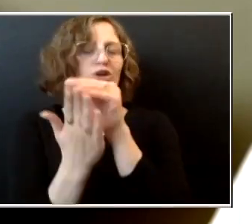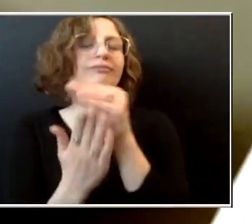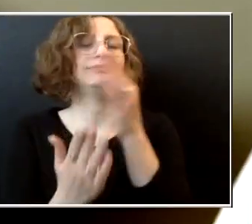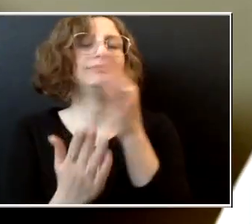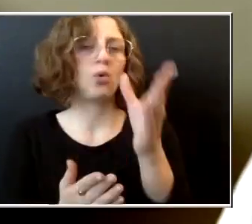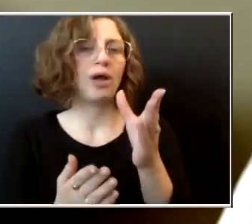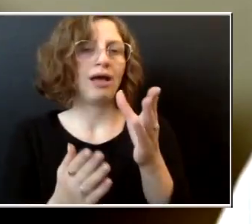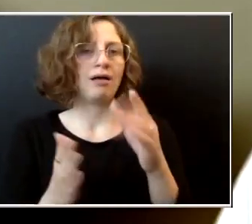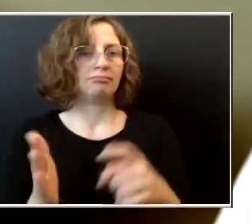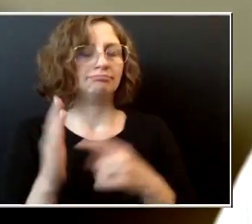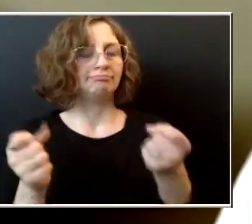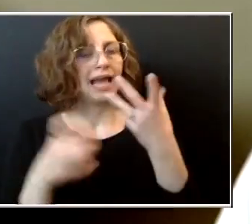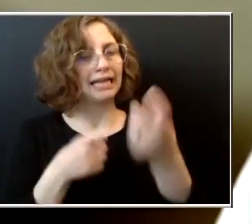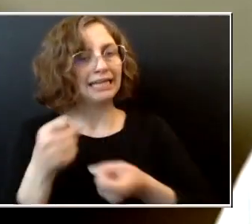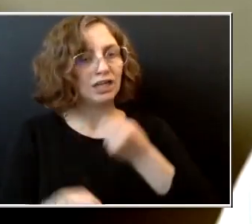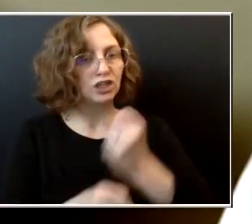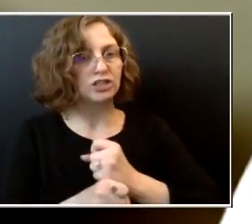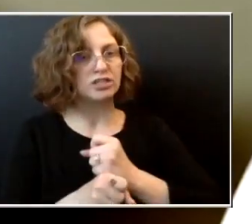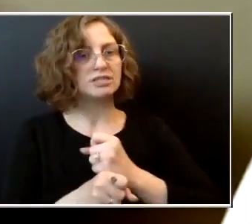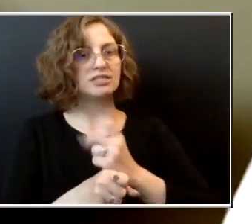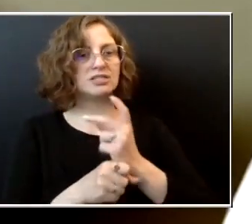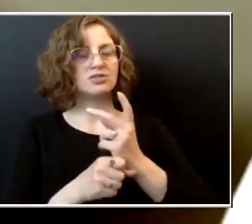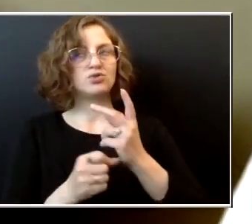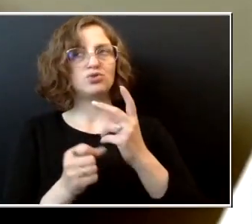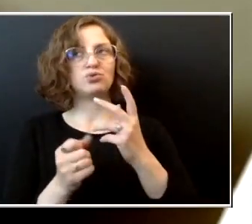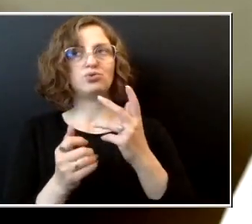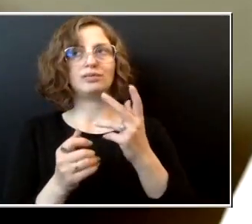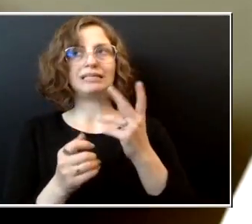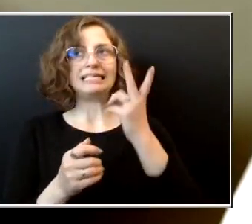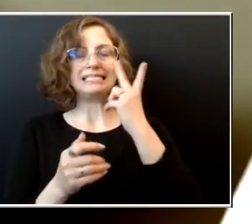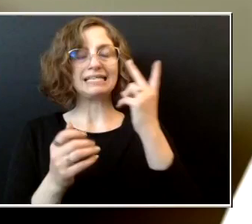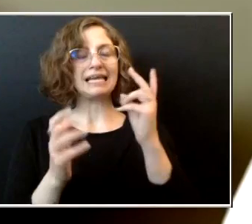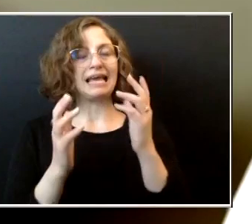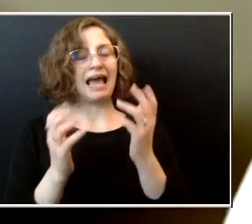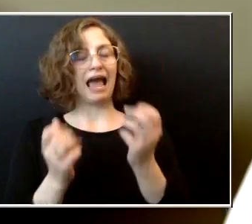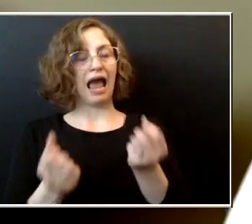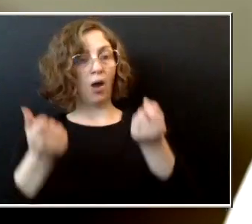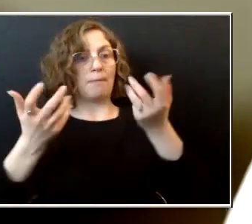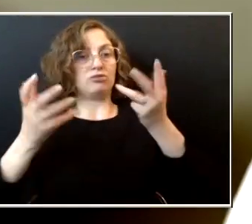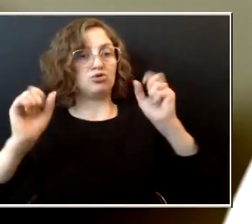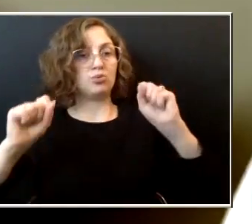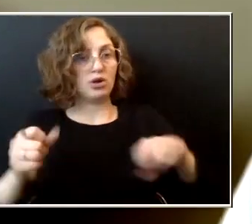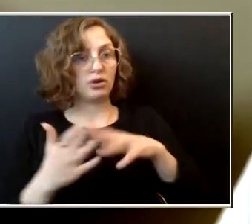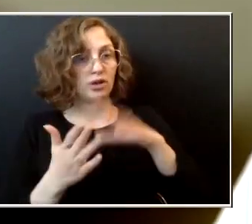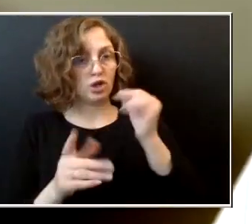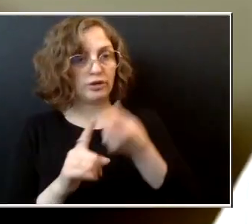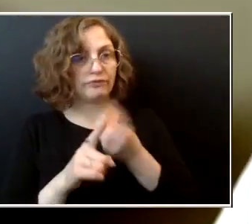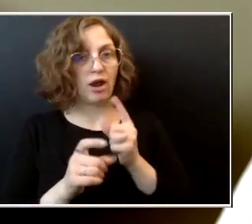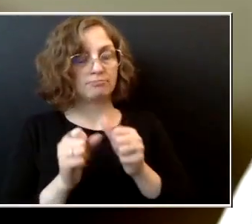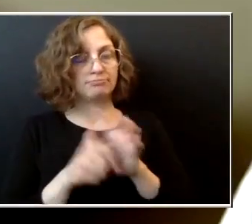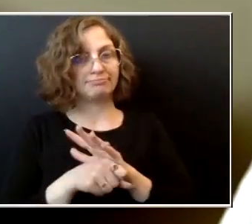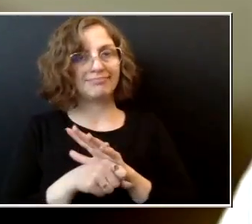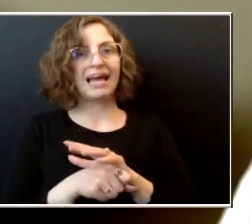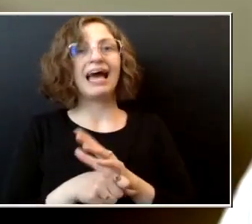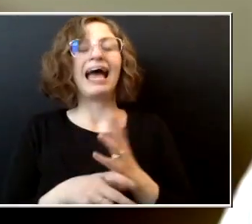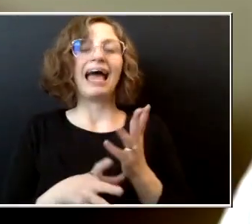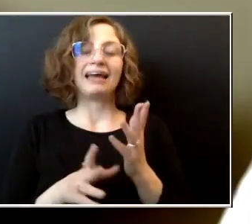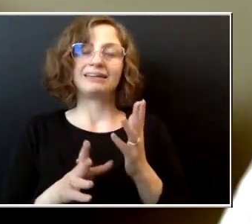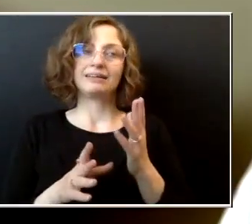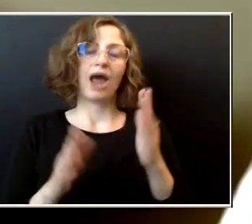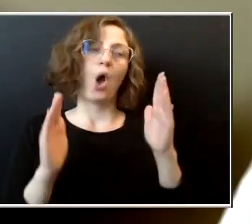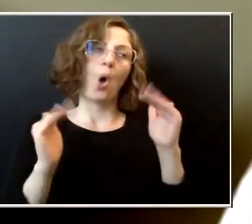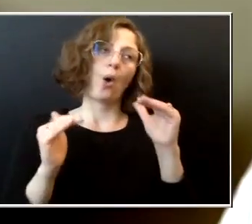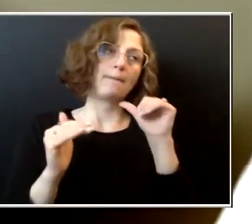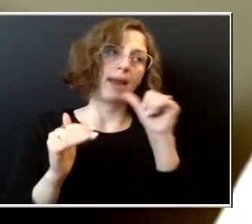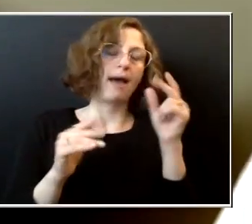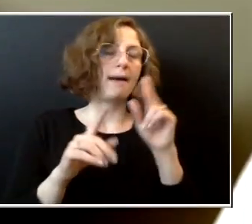really try to do things optimally should, heaven forbid, should something like this occur again. Just one thing